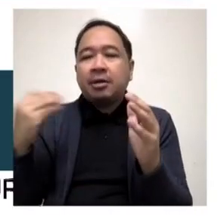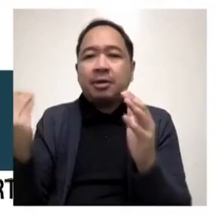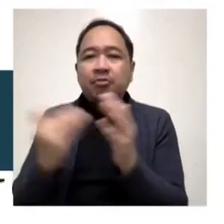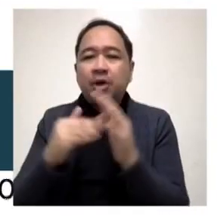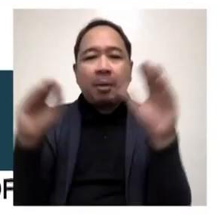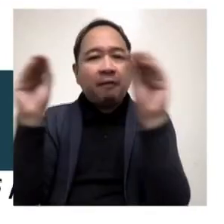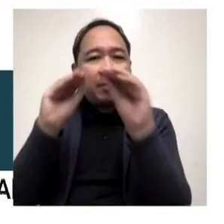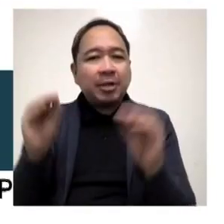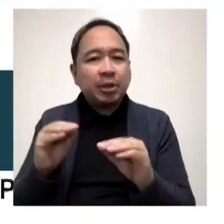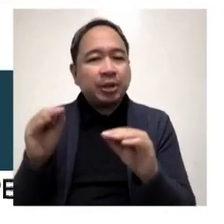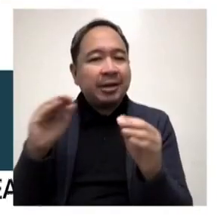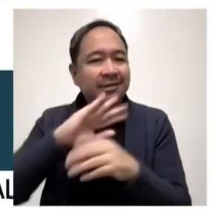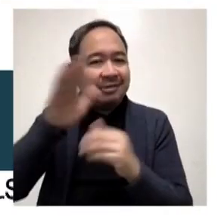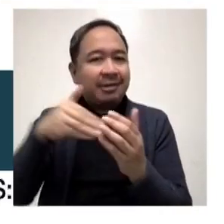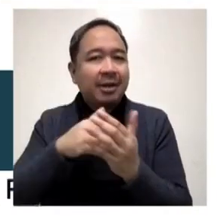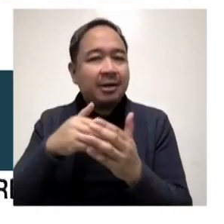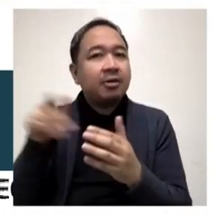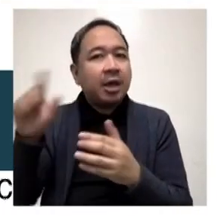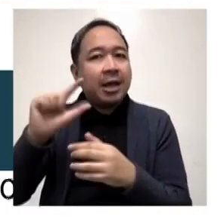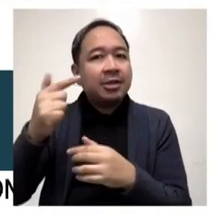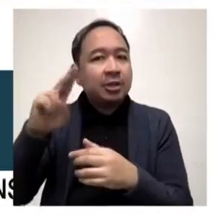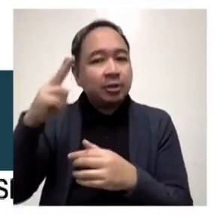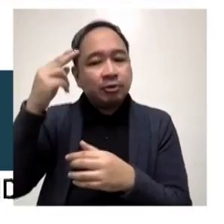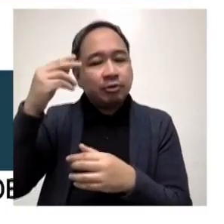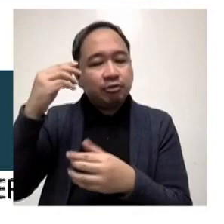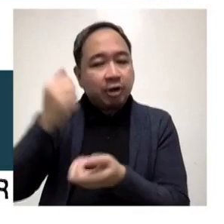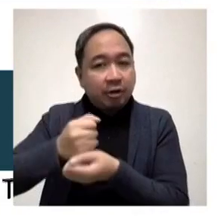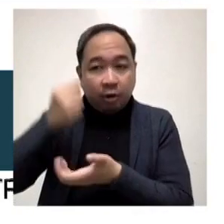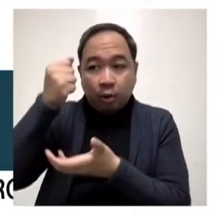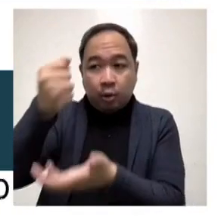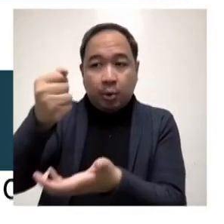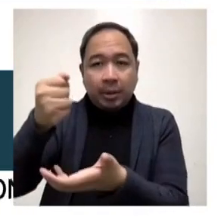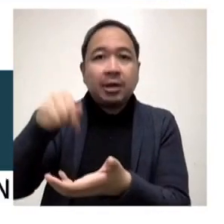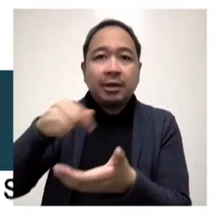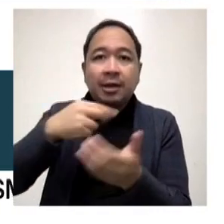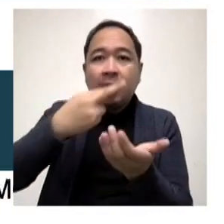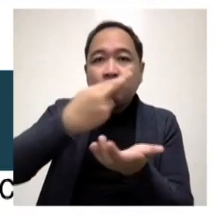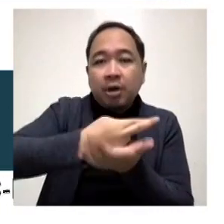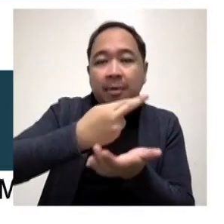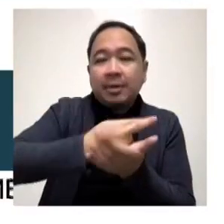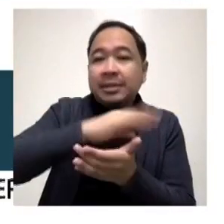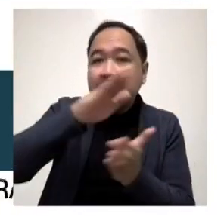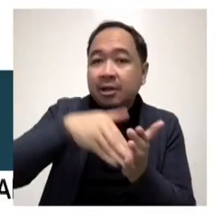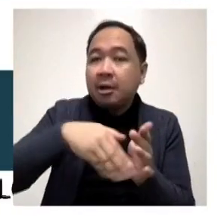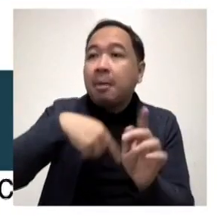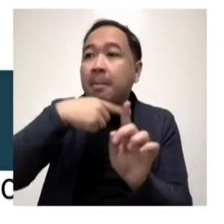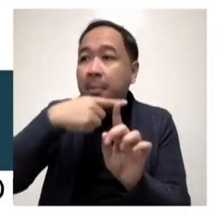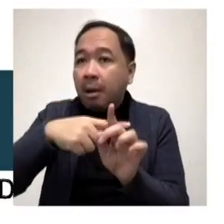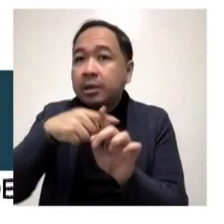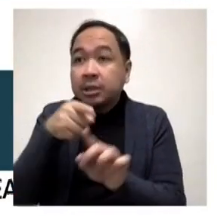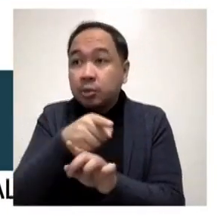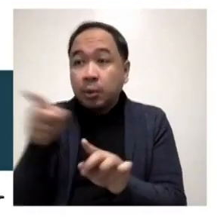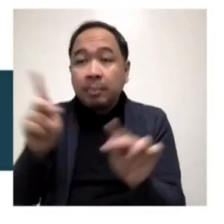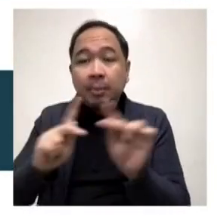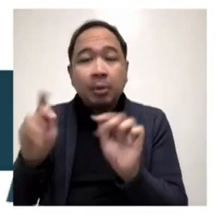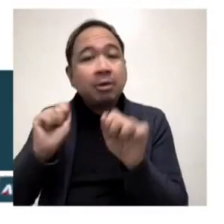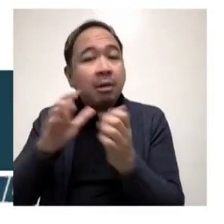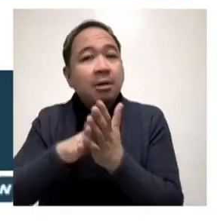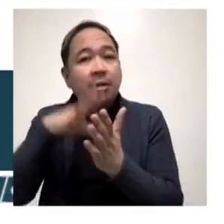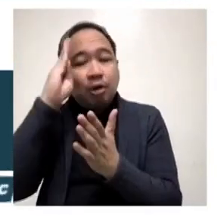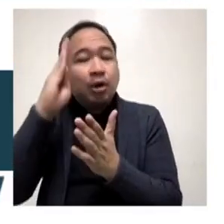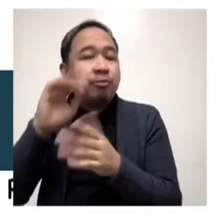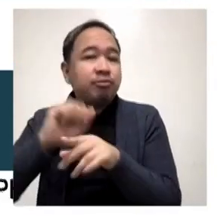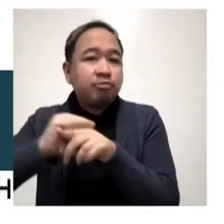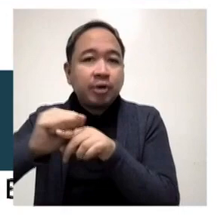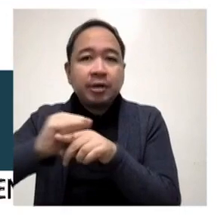local government. It is not just a rehabilitation center. It's also an opportunity for them to learn livelihood, to be able